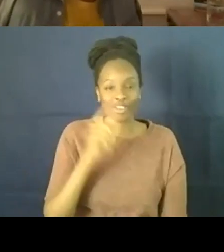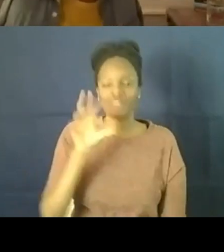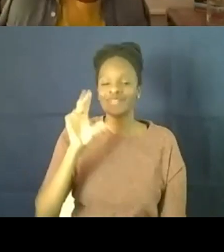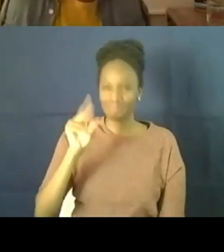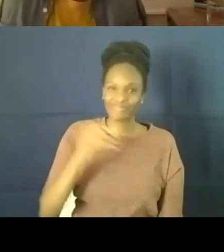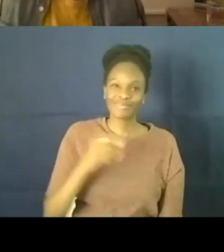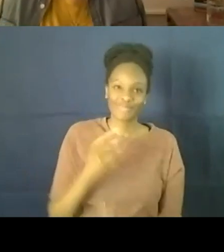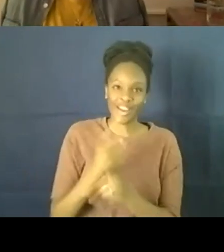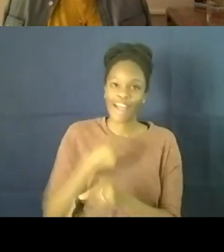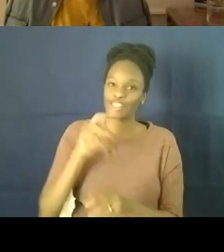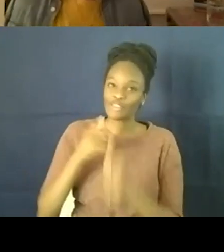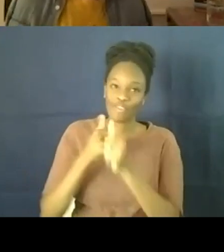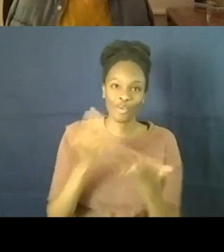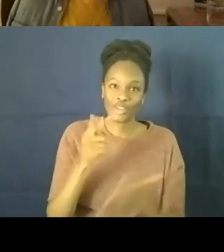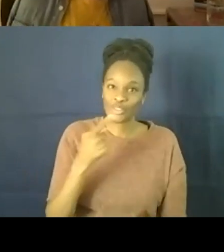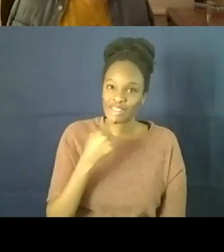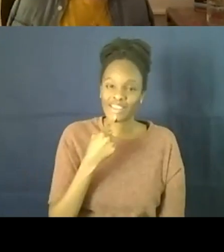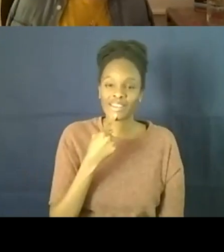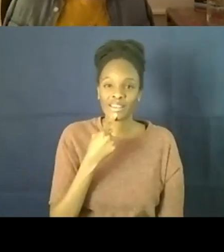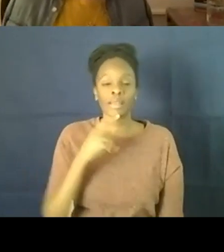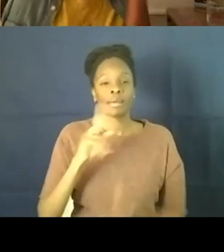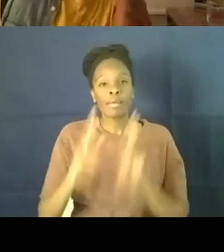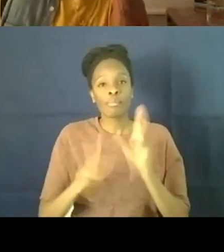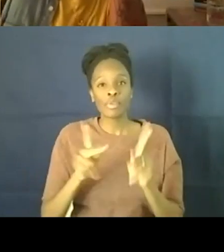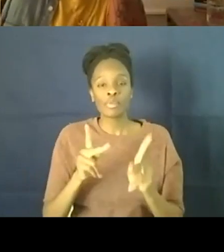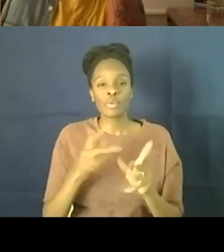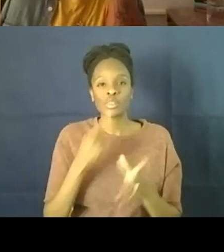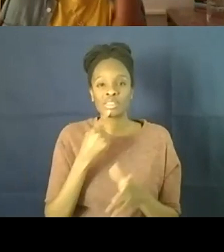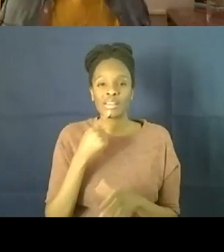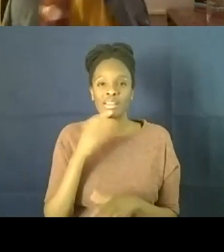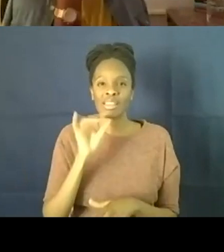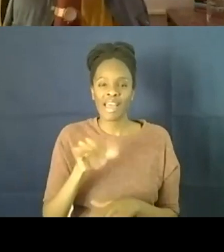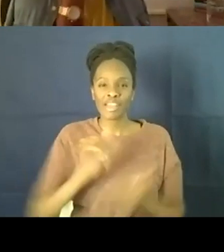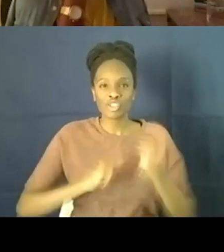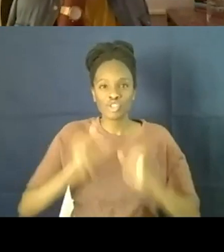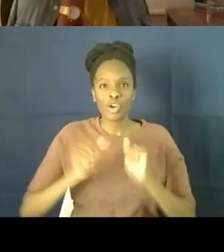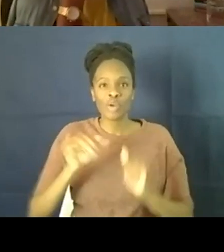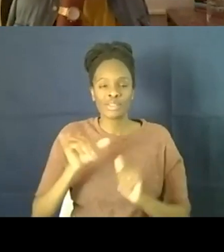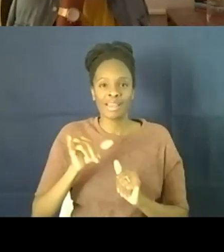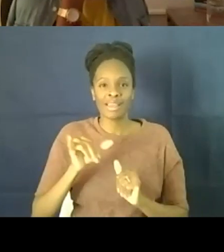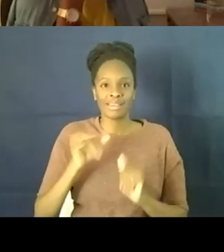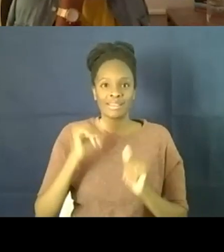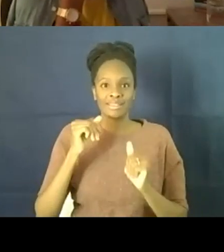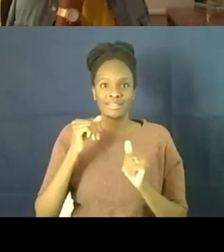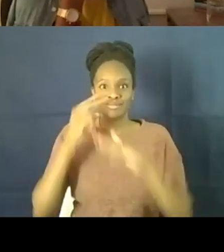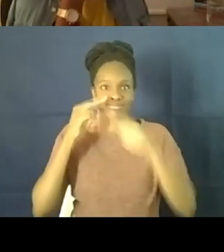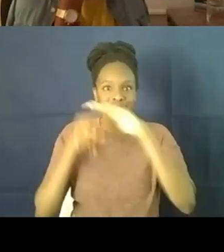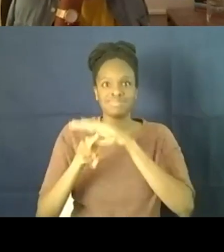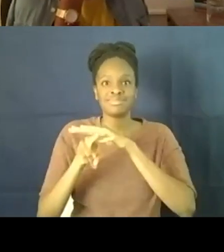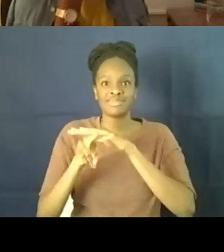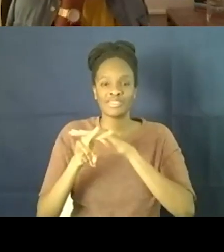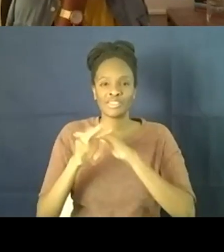me. And I think it's why the show, you know, people talk about the show being prophetic. It's like, to go back and watch old episodes is basically like watching, you